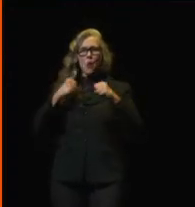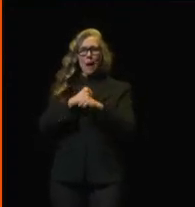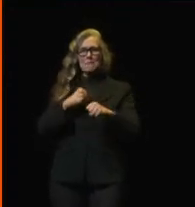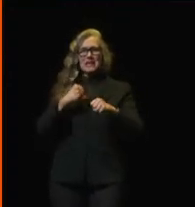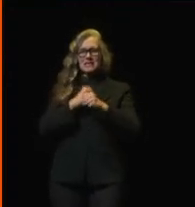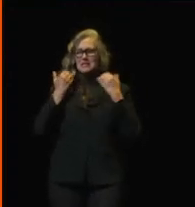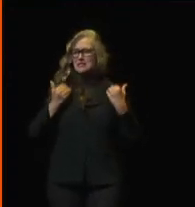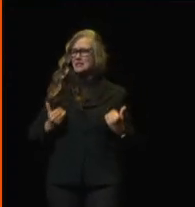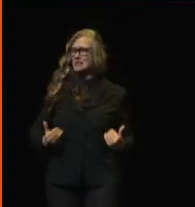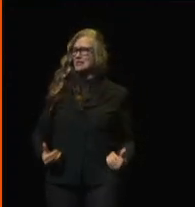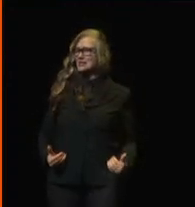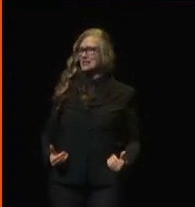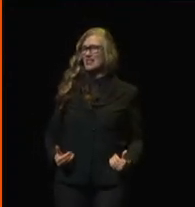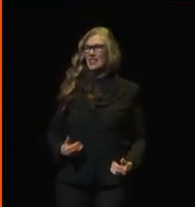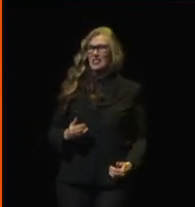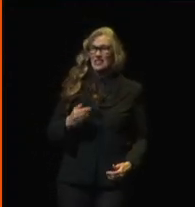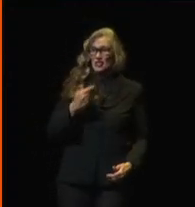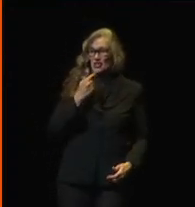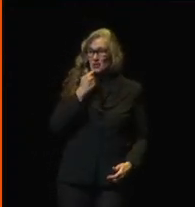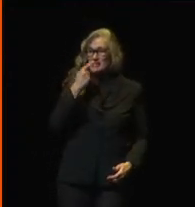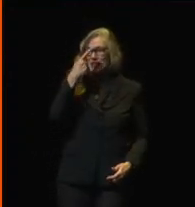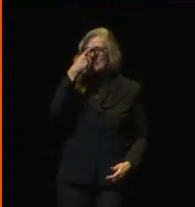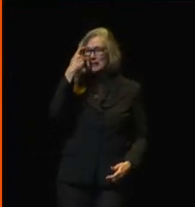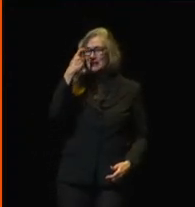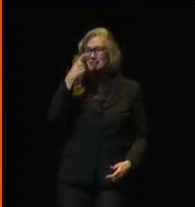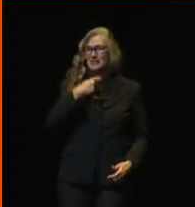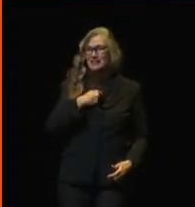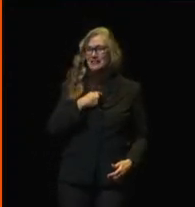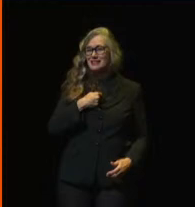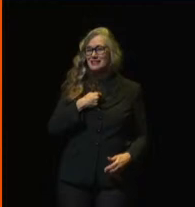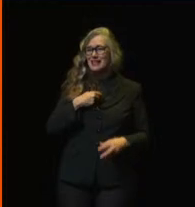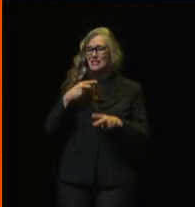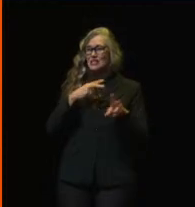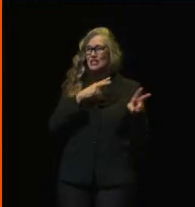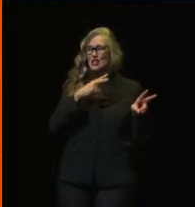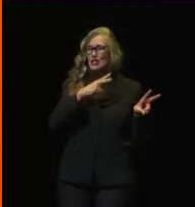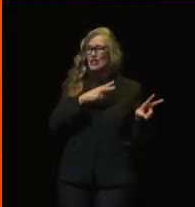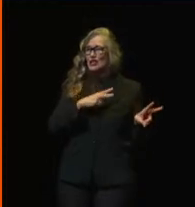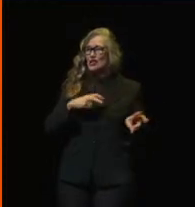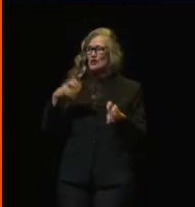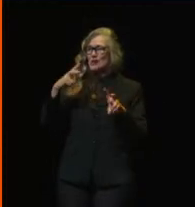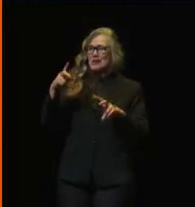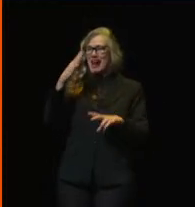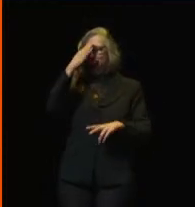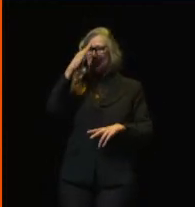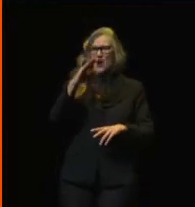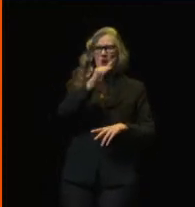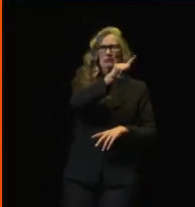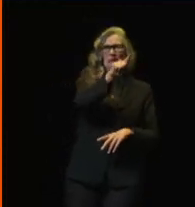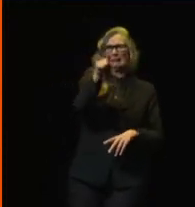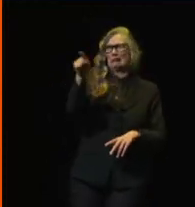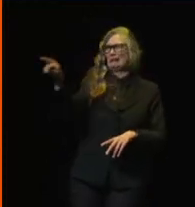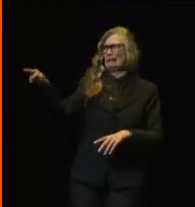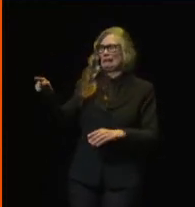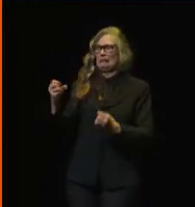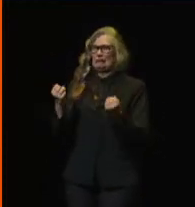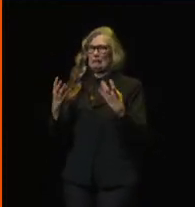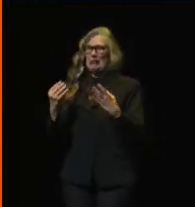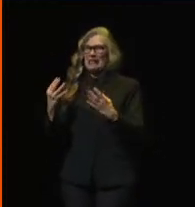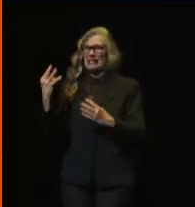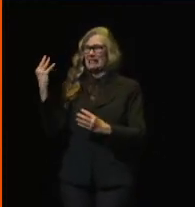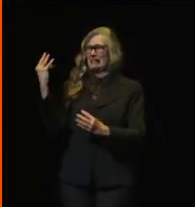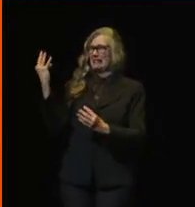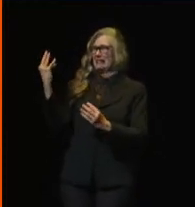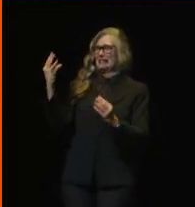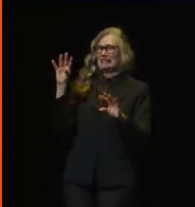this is streaming, I guess I'm overly aware of cameras. For those who may